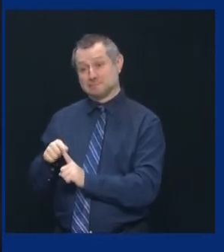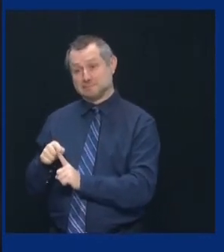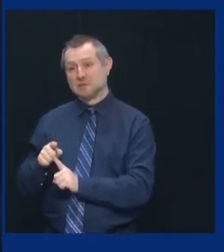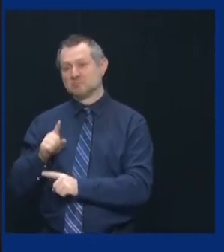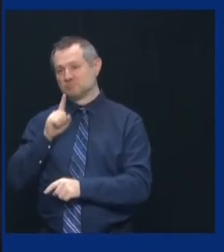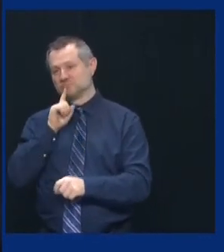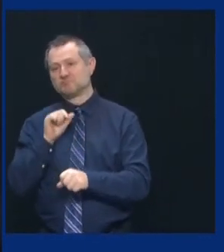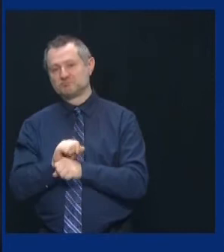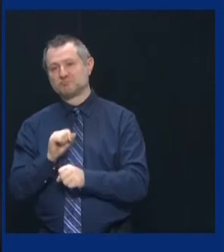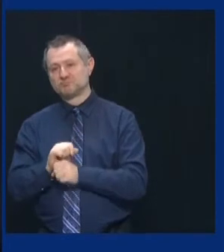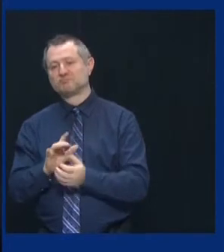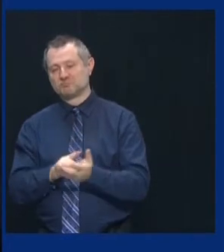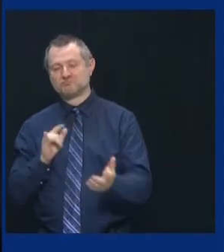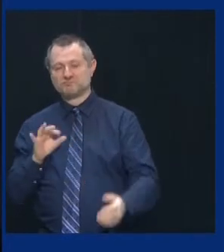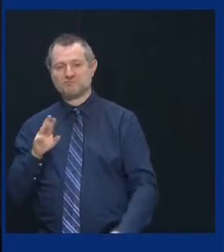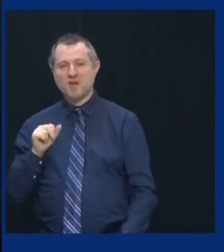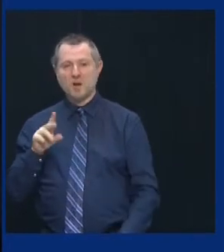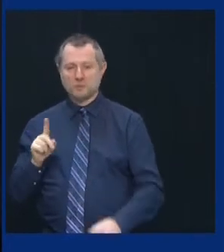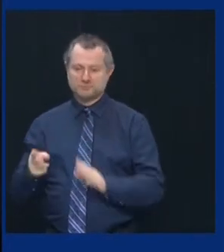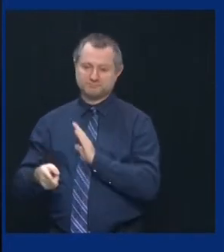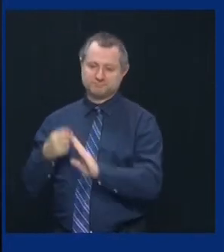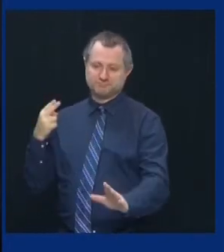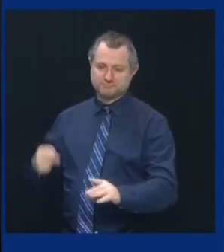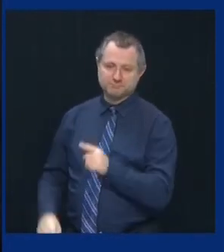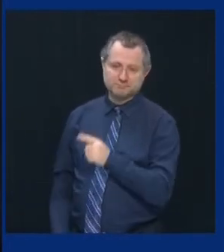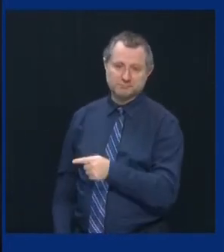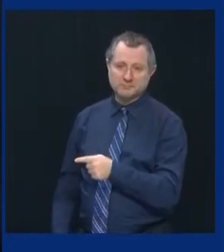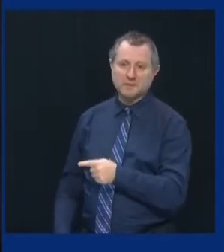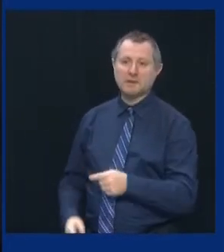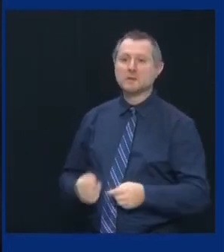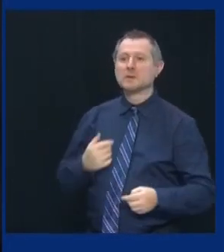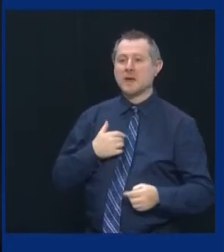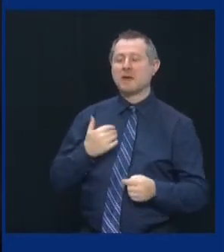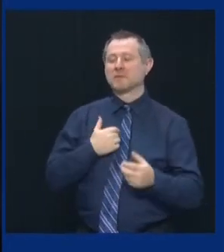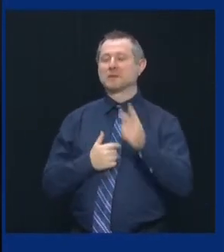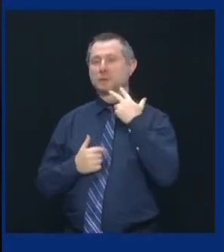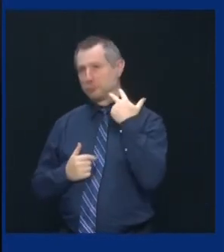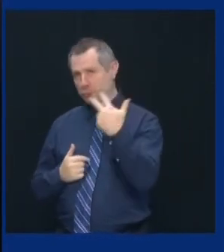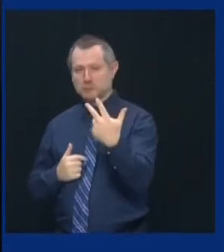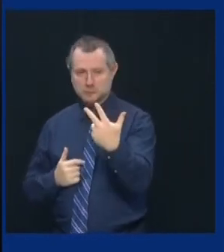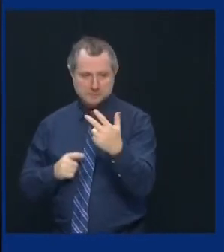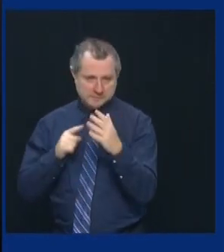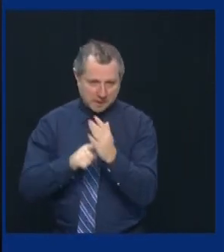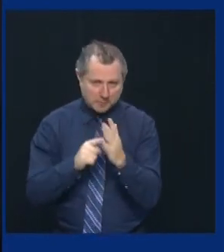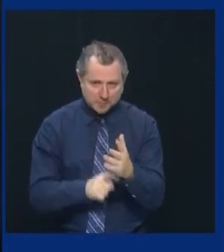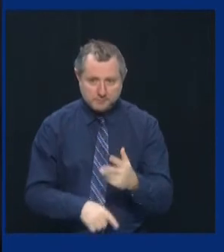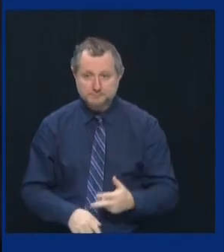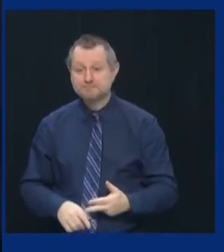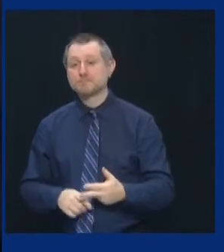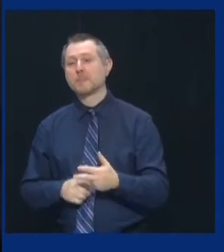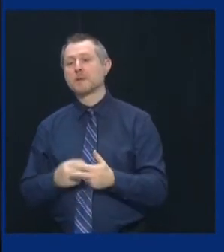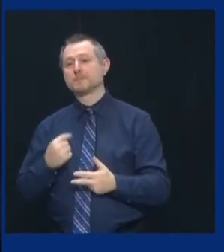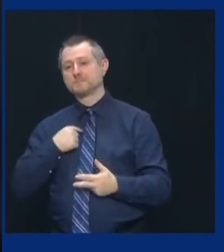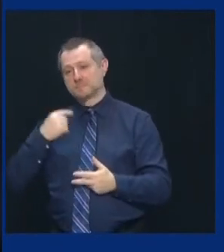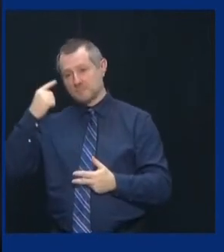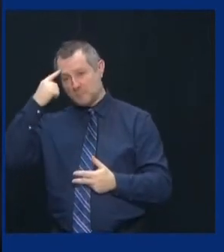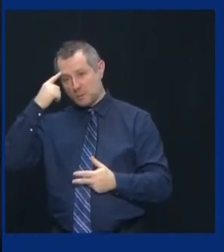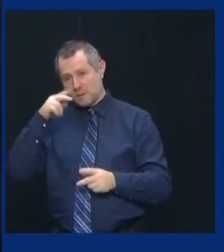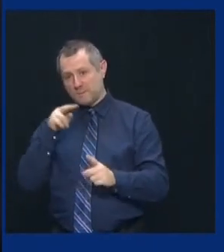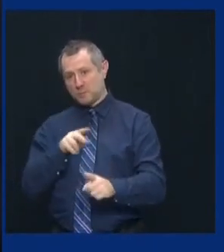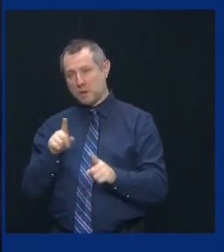fraud. Well, I'll give you 3 levels. I'm really going back to my Attorney General days.